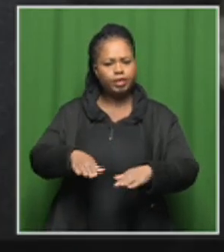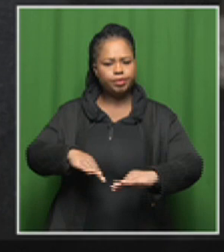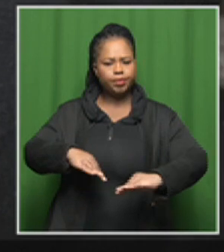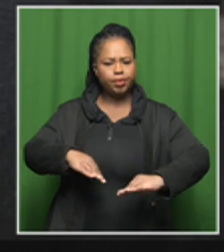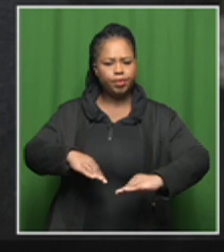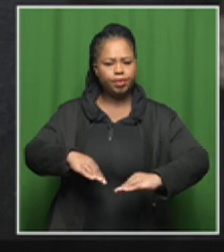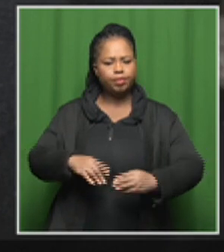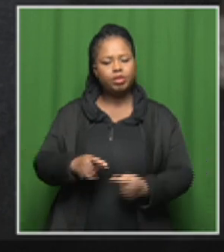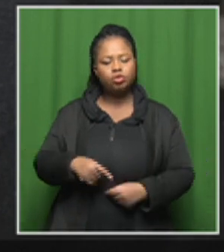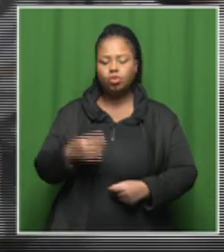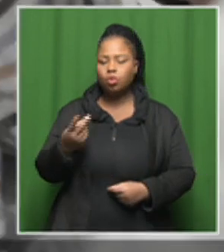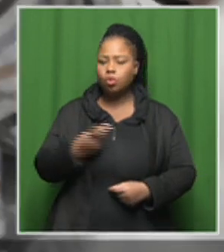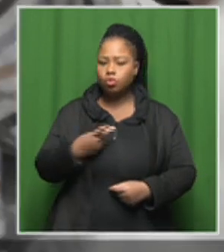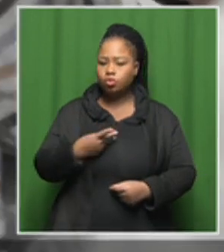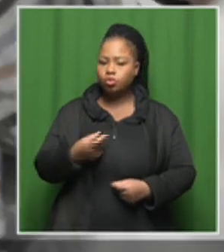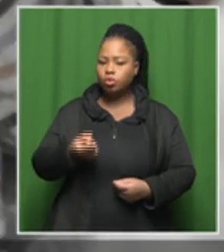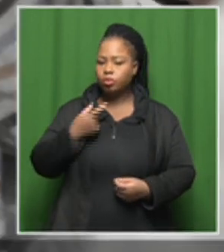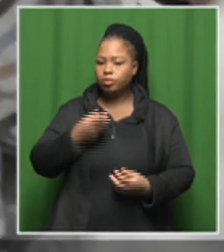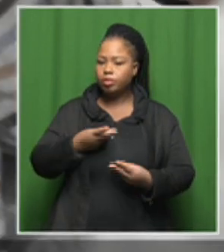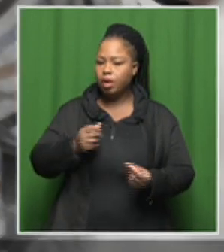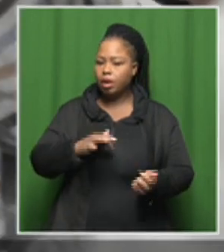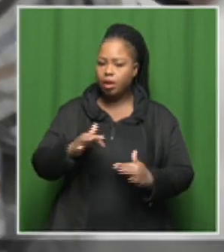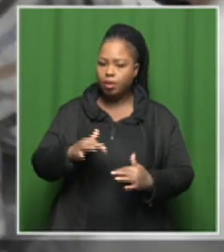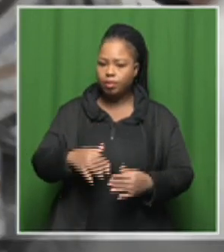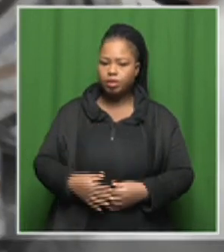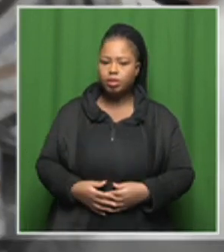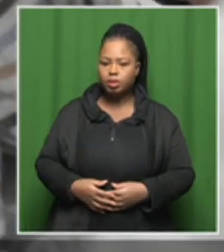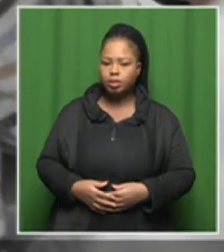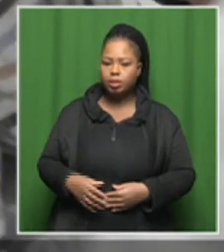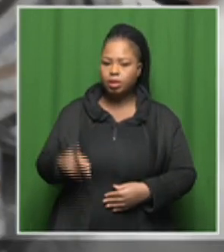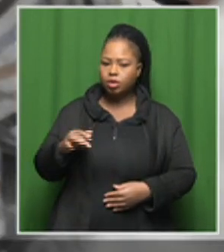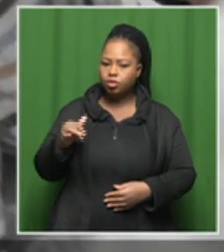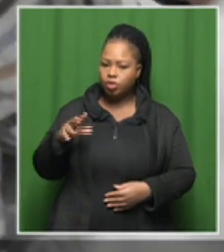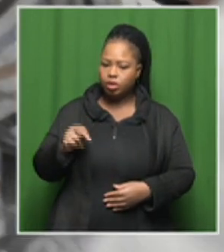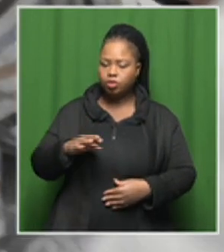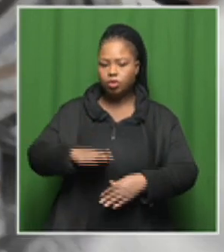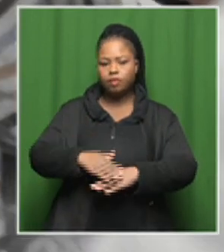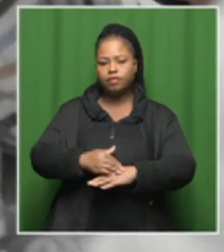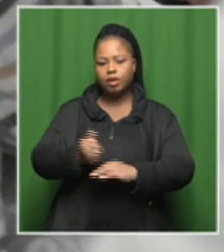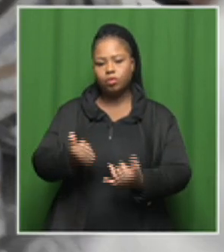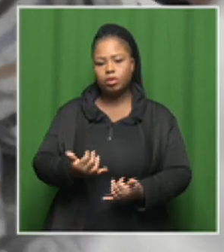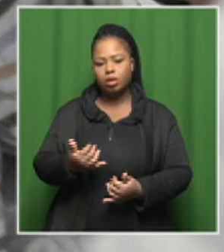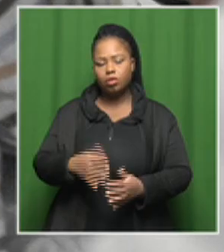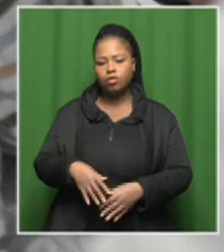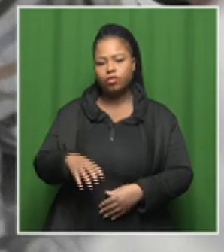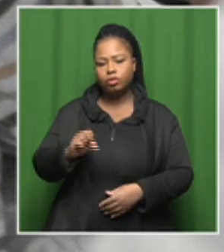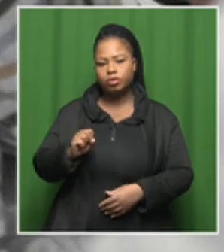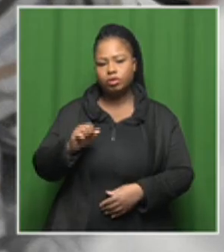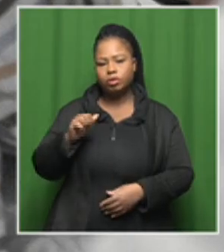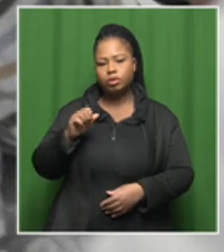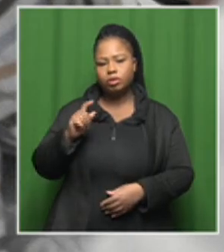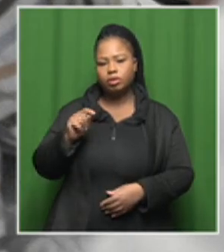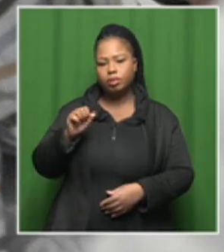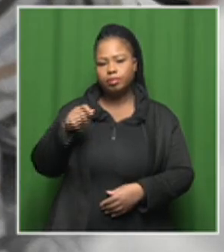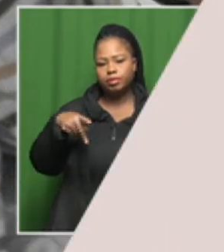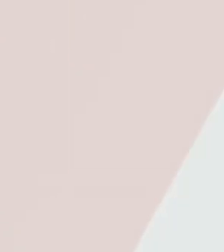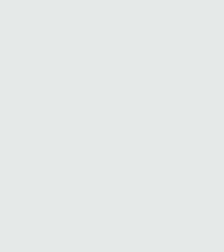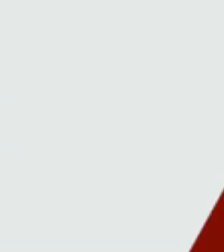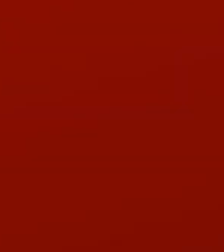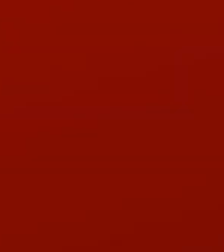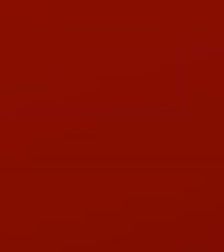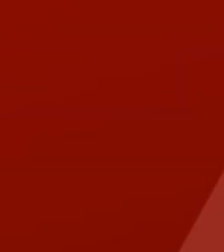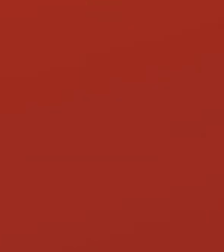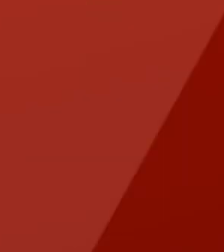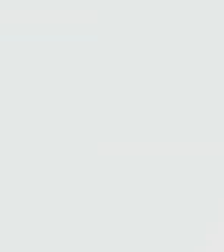treatment involved. And joining us is Karen Moss. She's the founder of STEPS. Karen, thank you very much for joining us. It's good to have you here on the